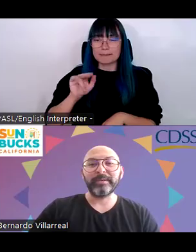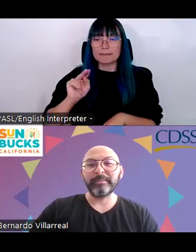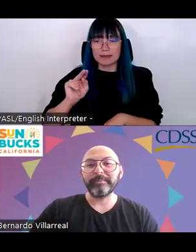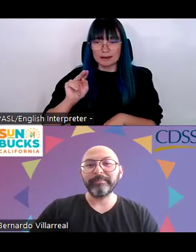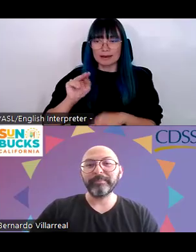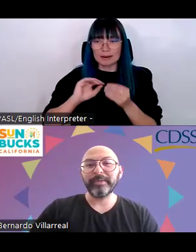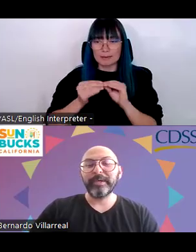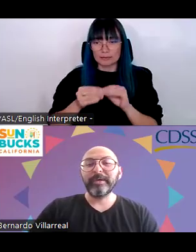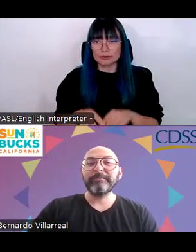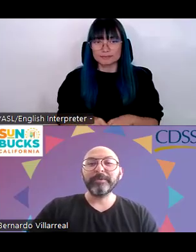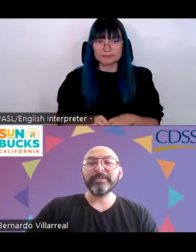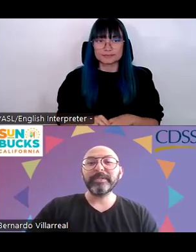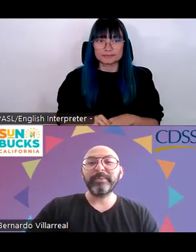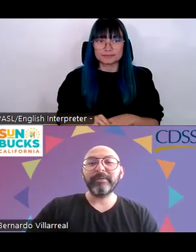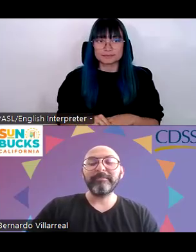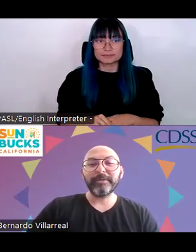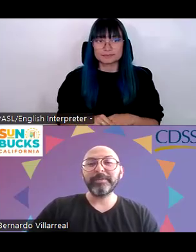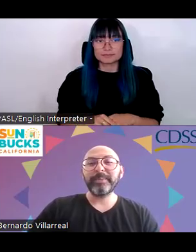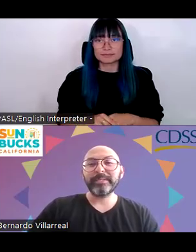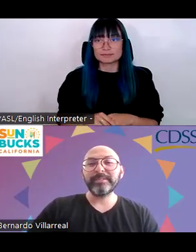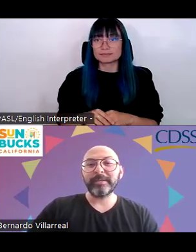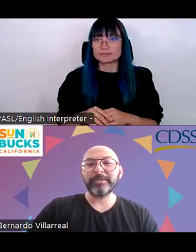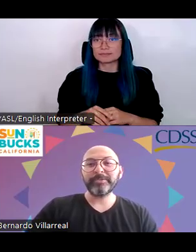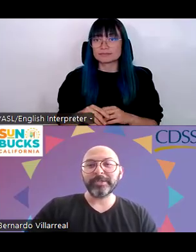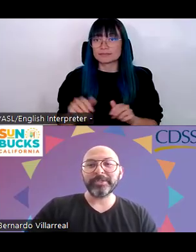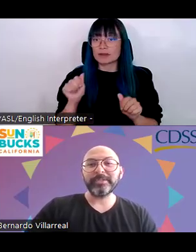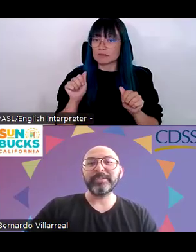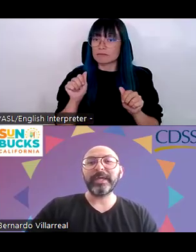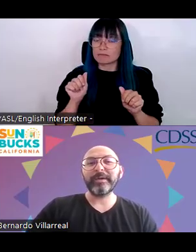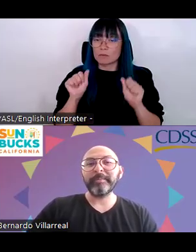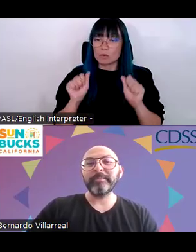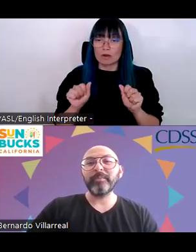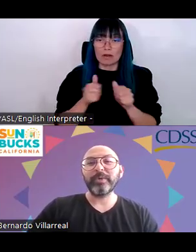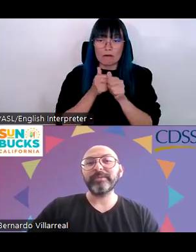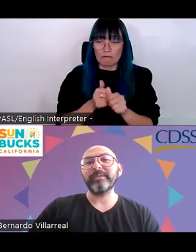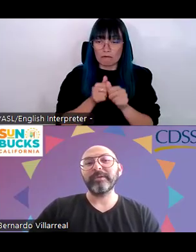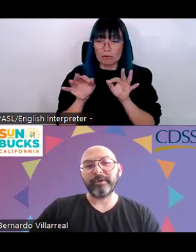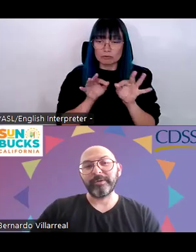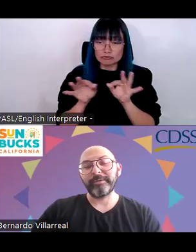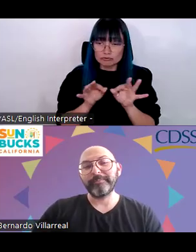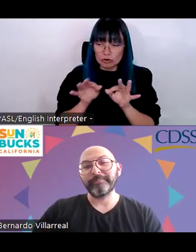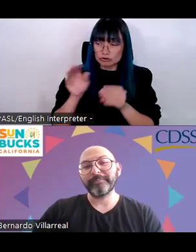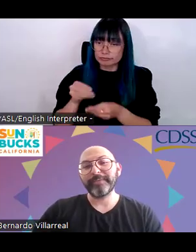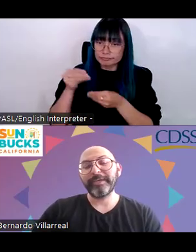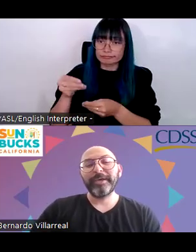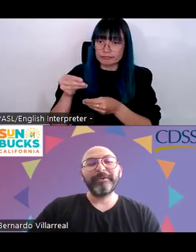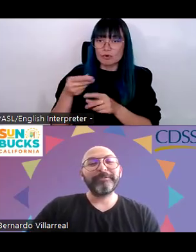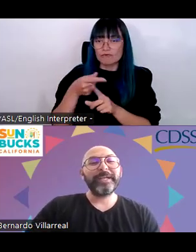known as PIN. Folks can follow the PIN setup instructions that come with the